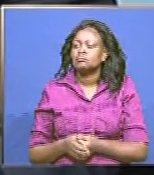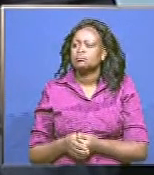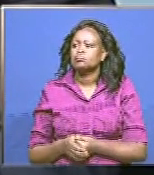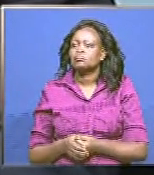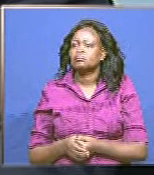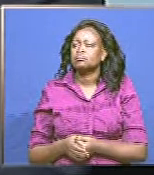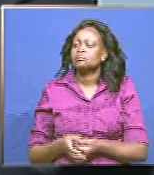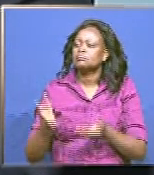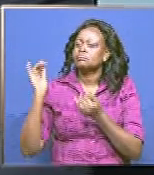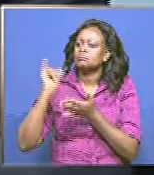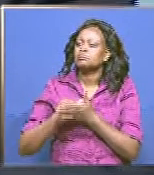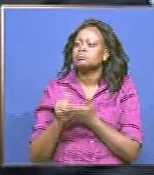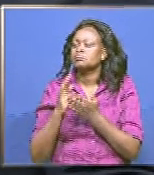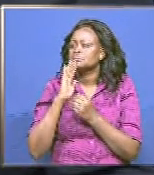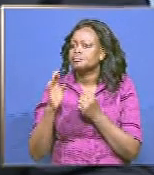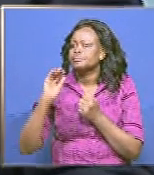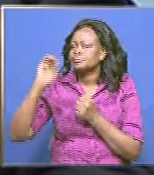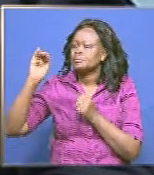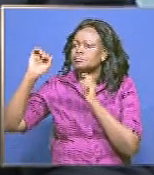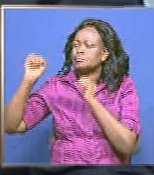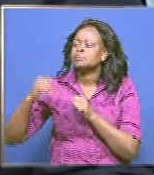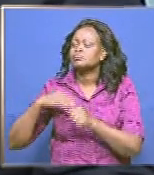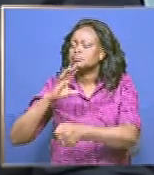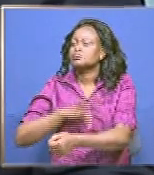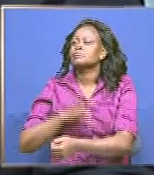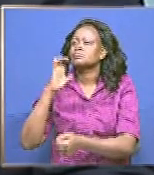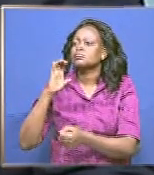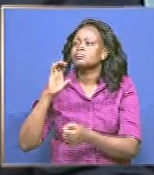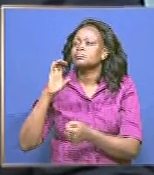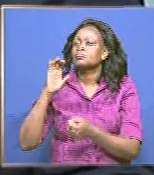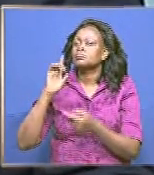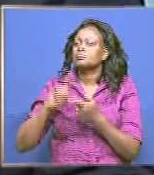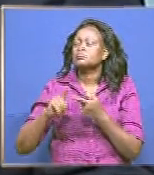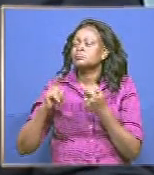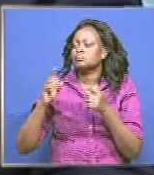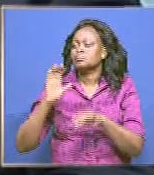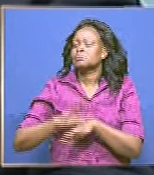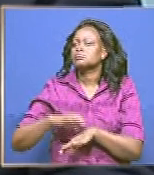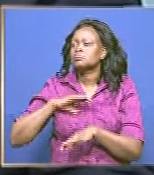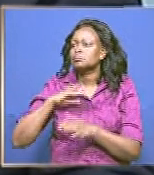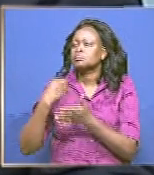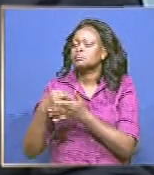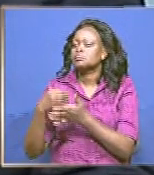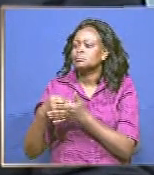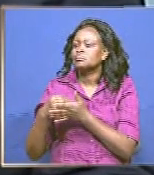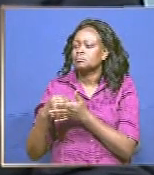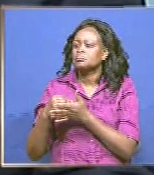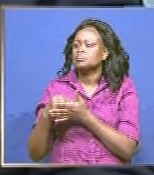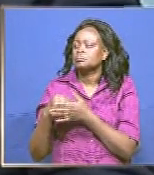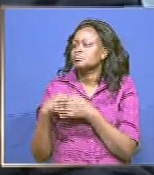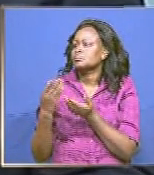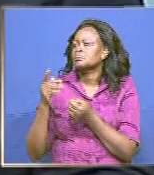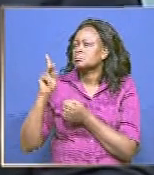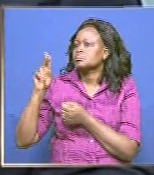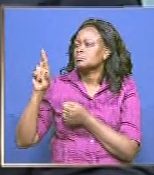One would expect that probably counties would be able to have the capacity to generate incomes in the manner that probably Kenya